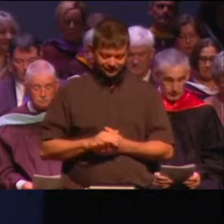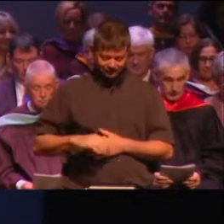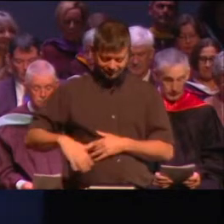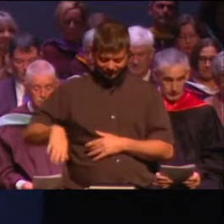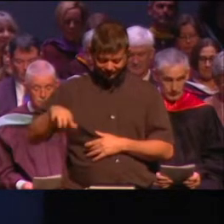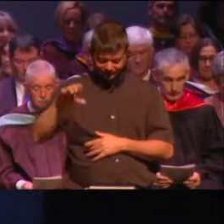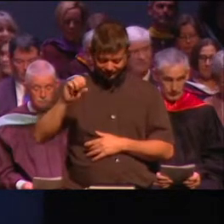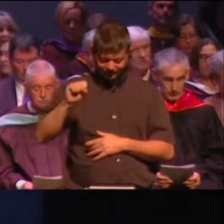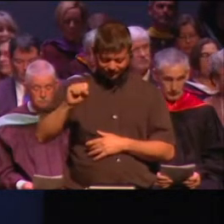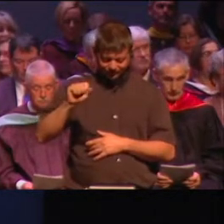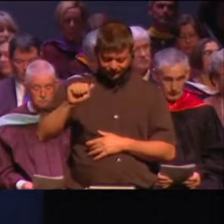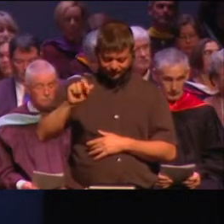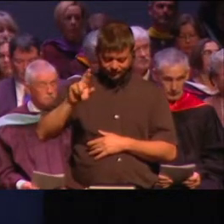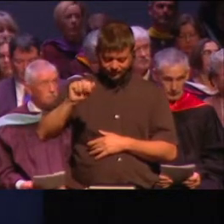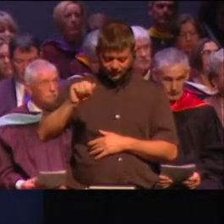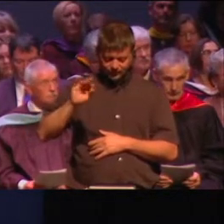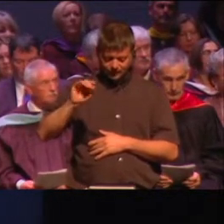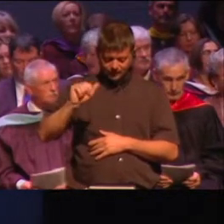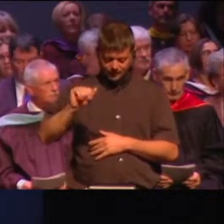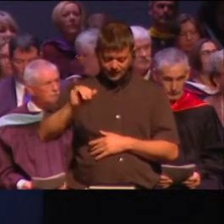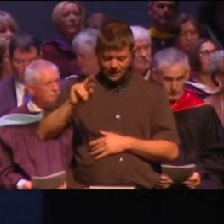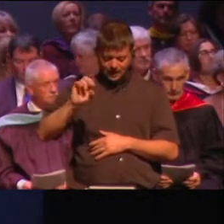Serafima Irene Truesdale.